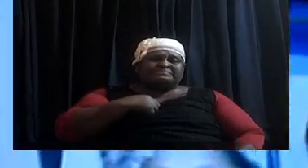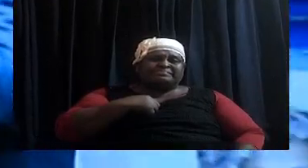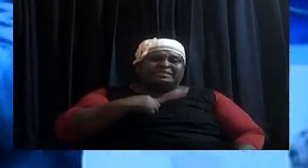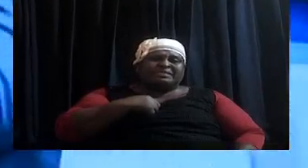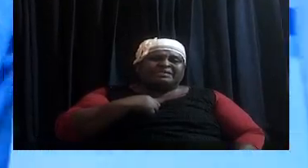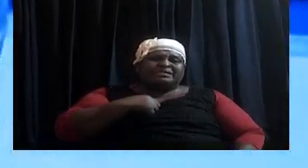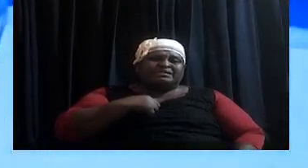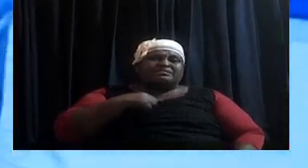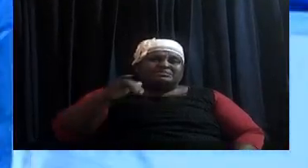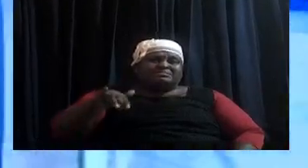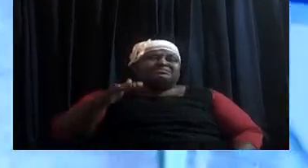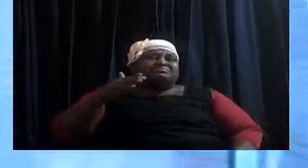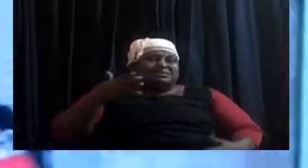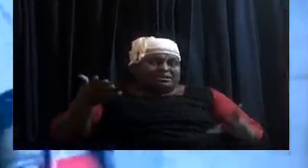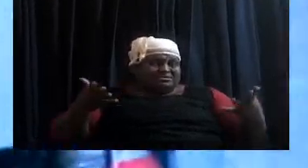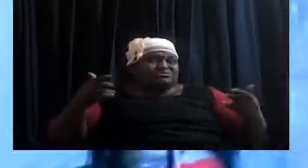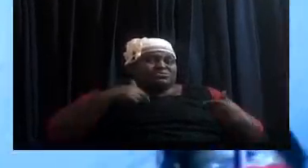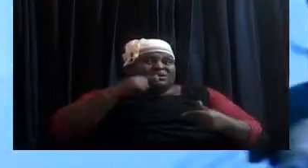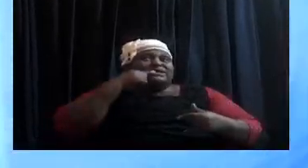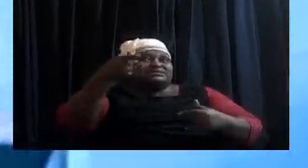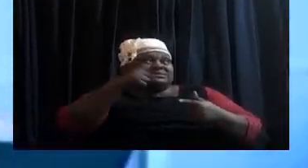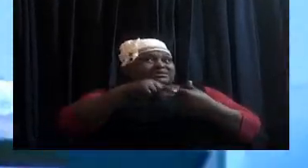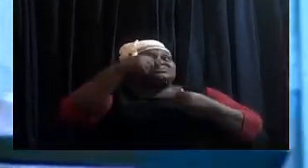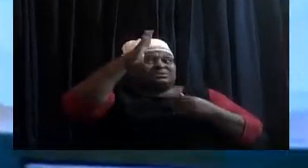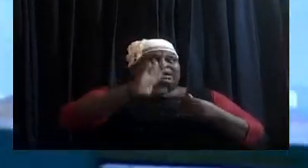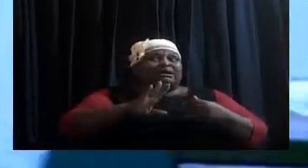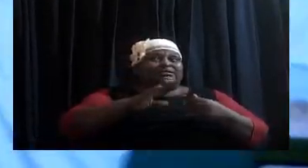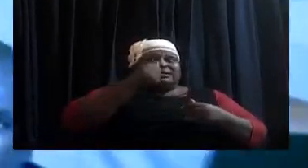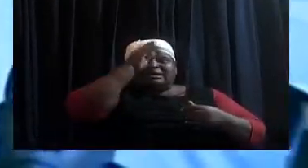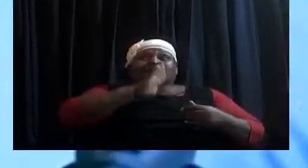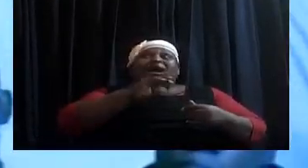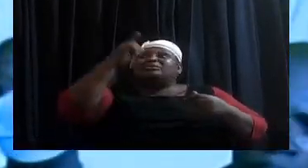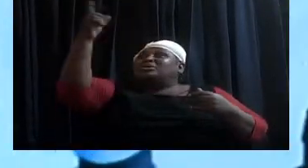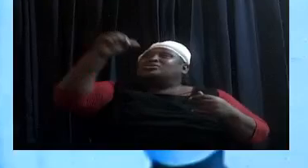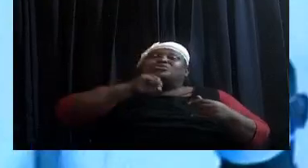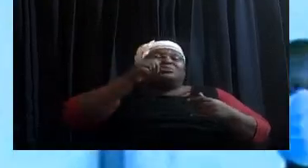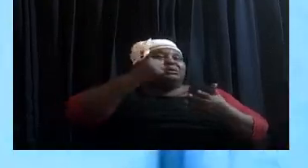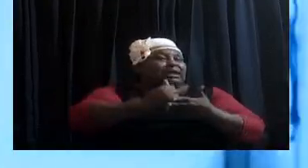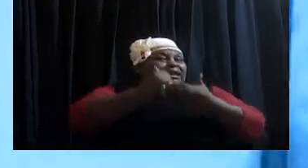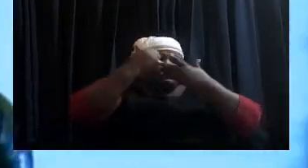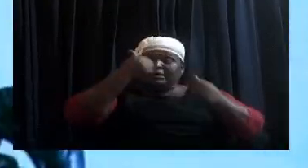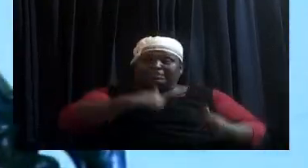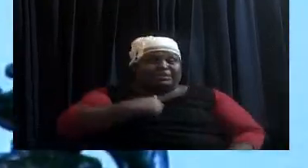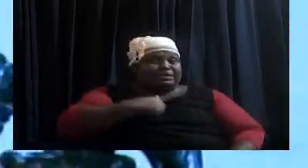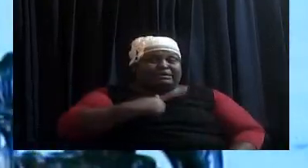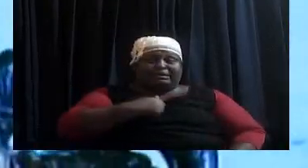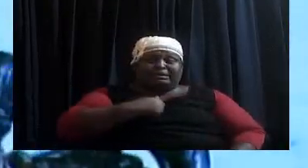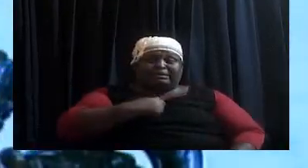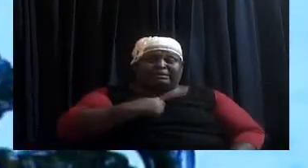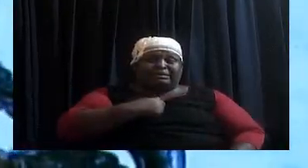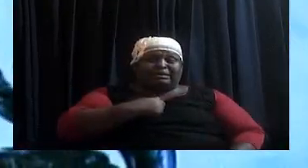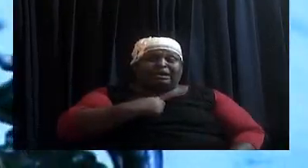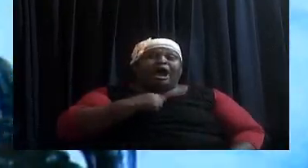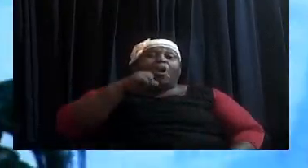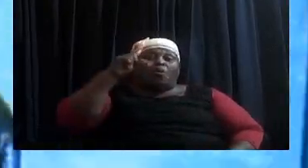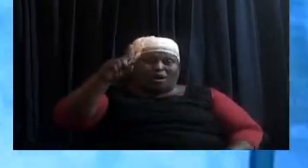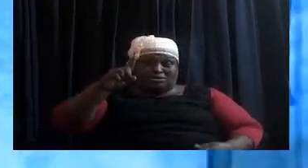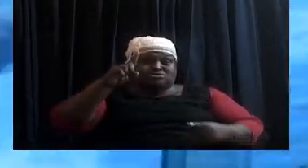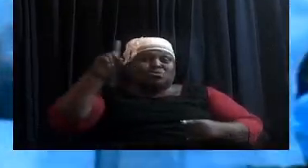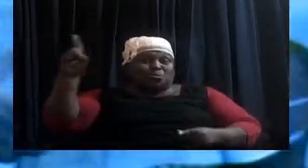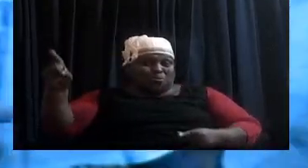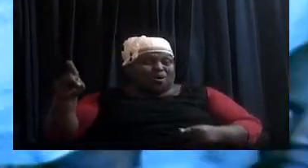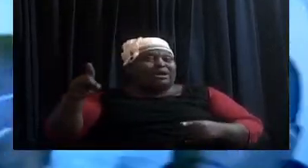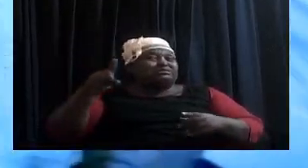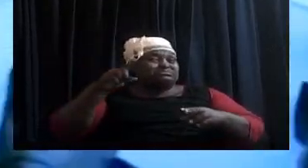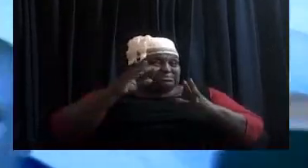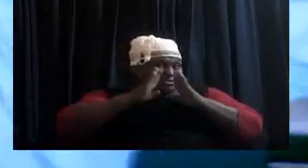That's what I said to God. I said, God, you're not helping me. Amen. It was a watershed moment. I was